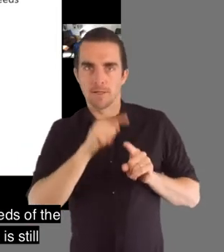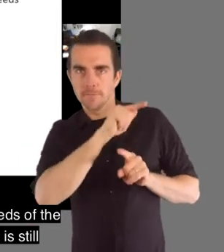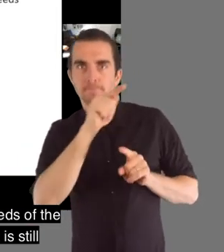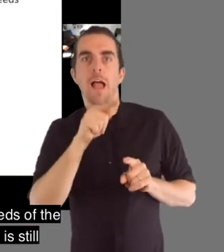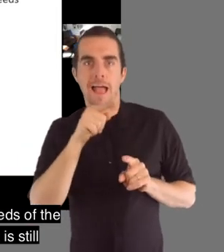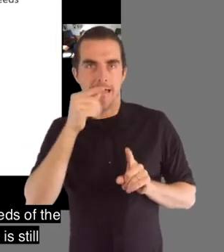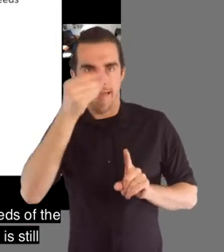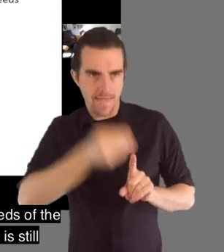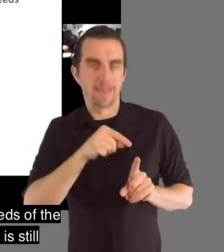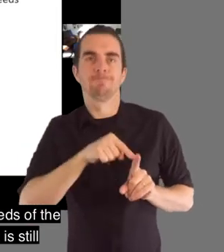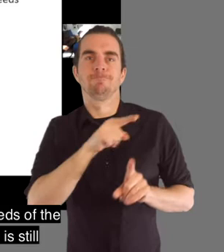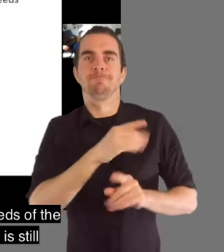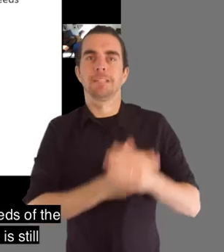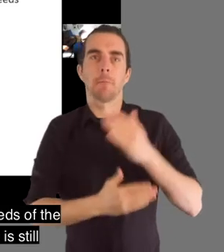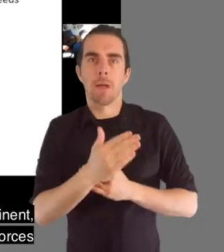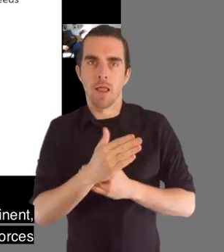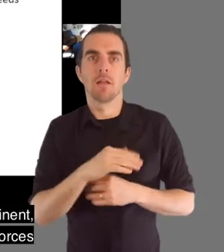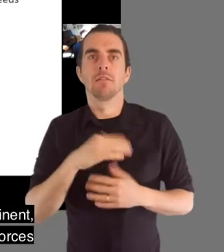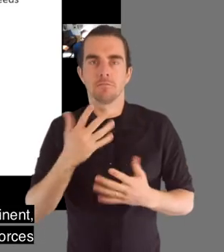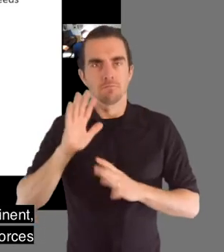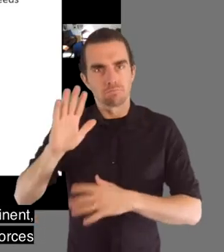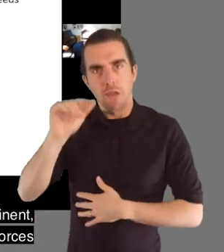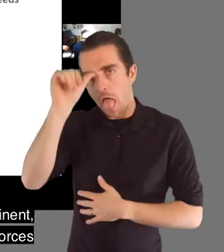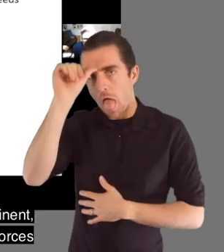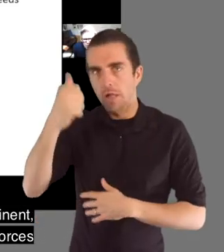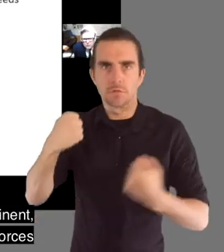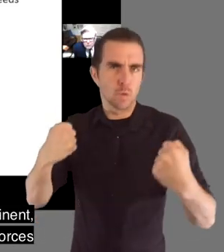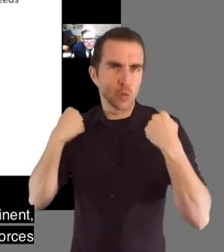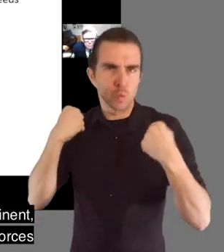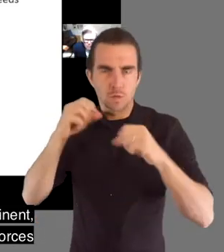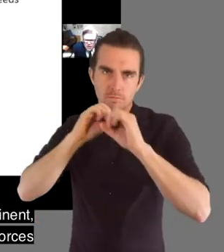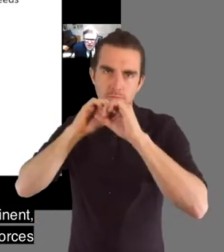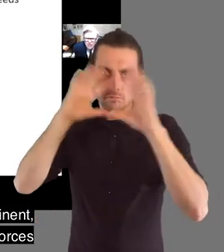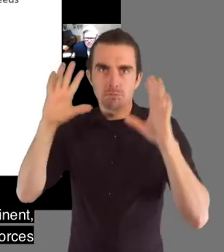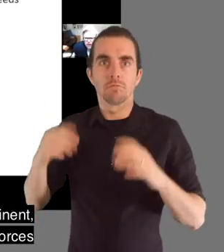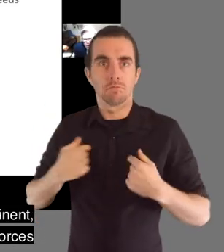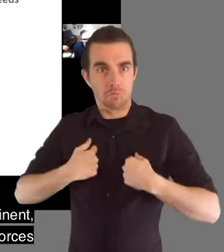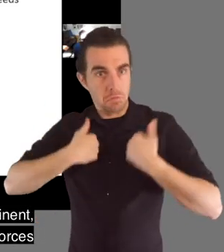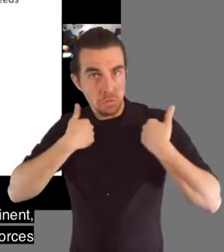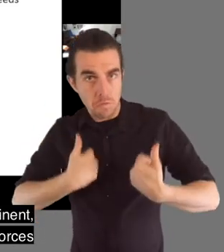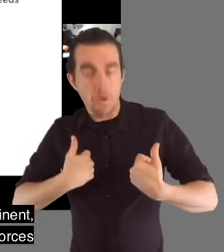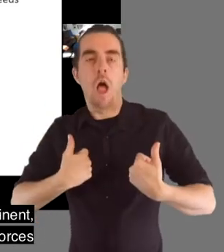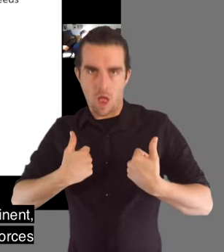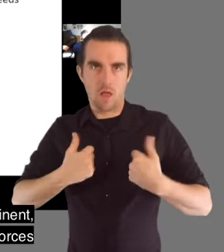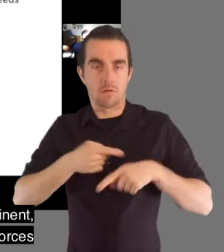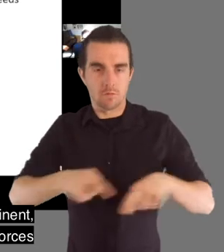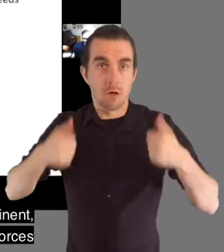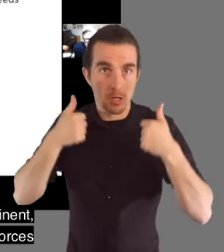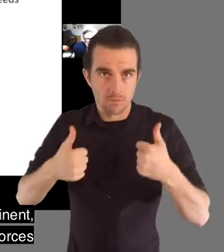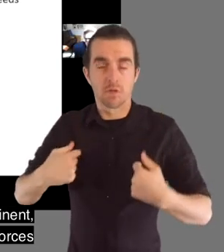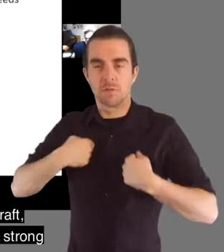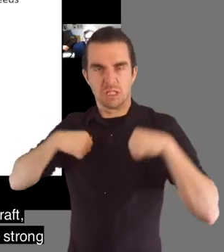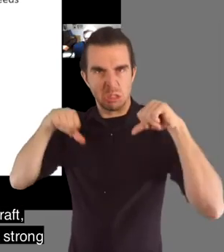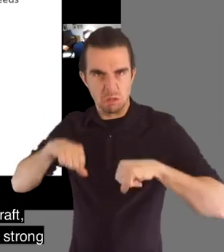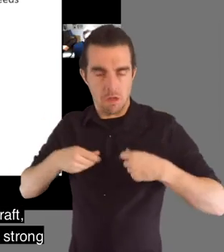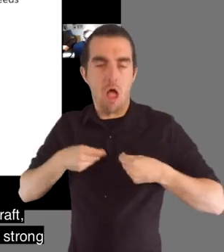person themselves. This is still very strong in the Indian subcontinent, the idea of karma, supernatural